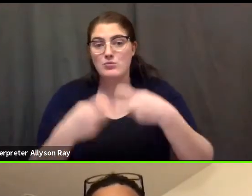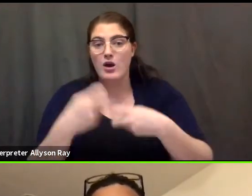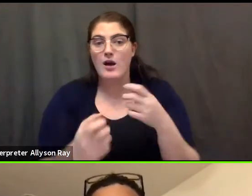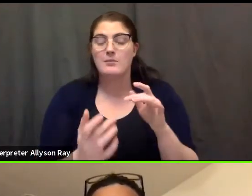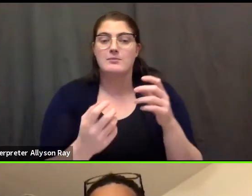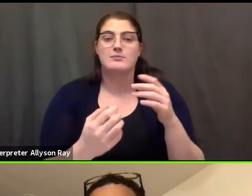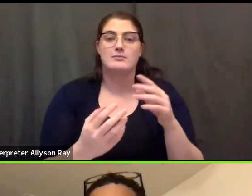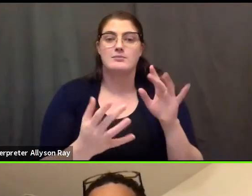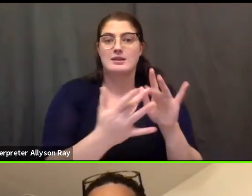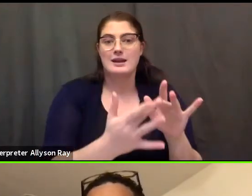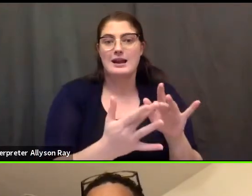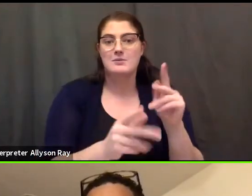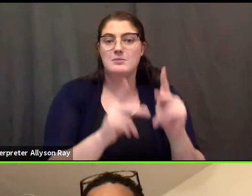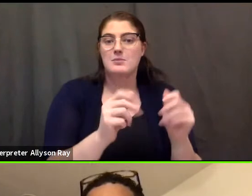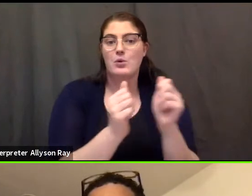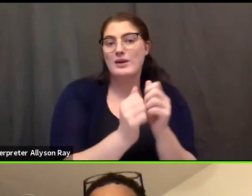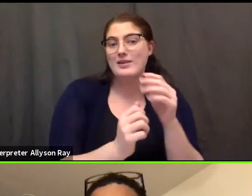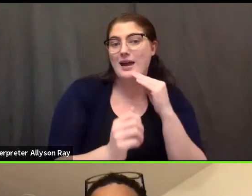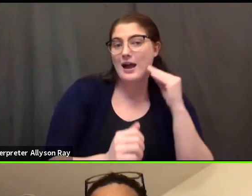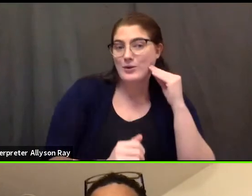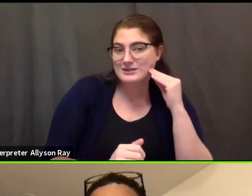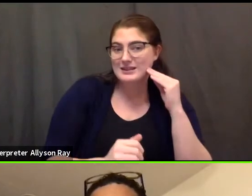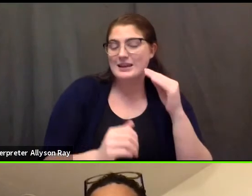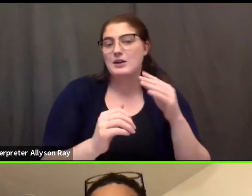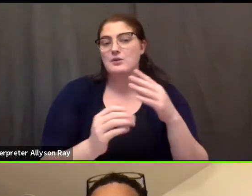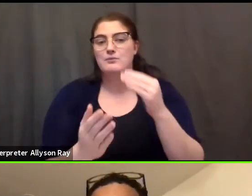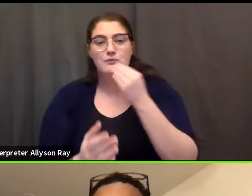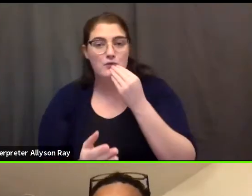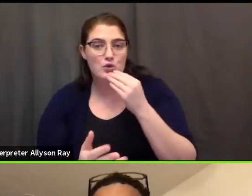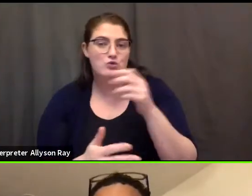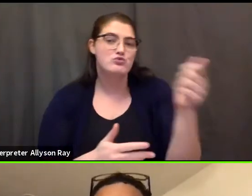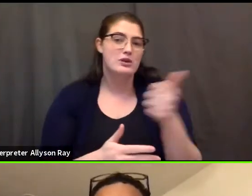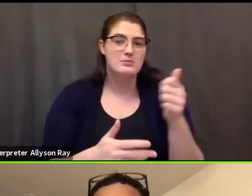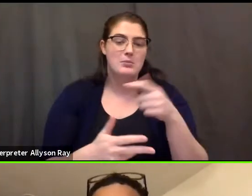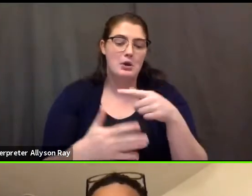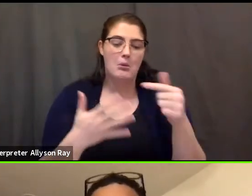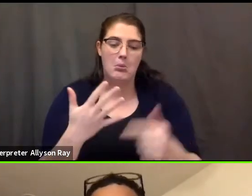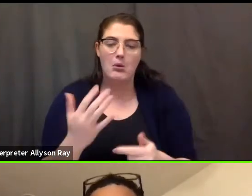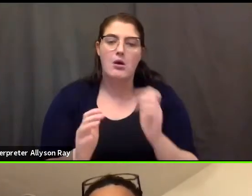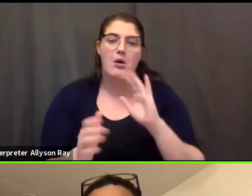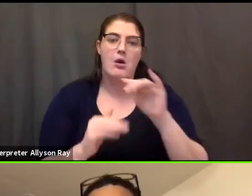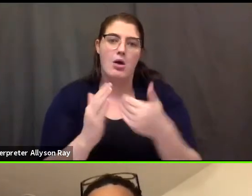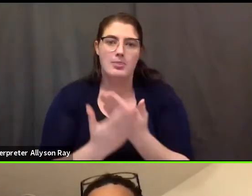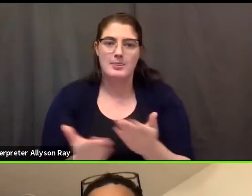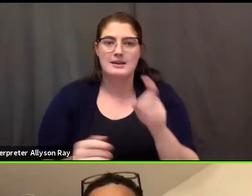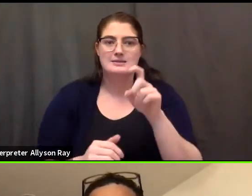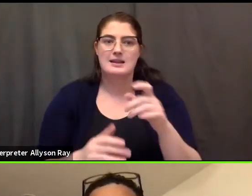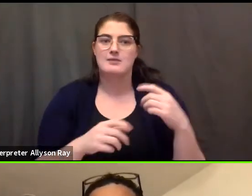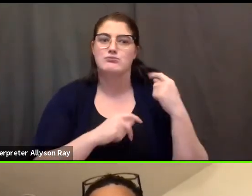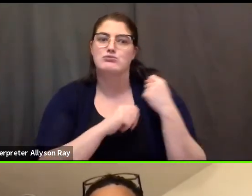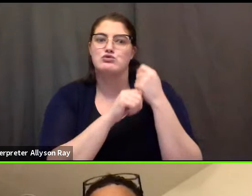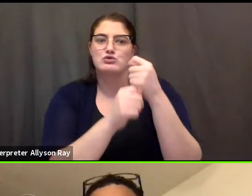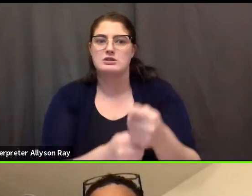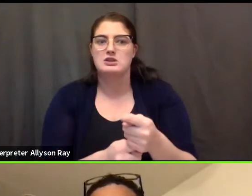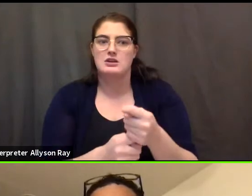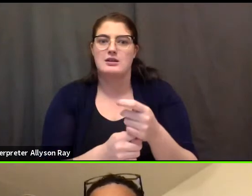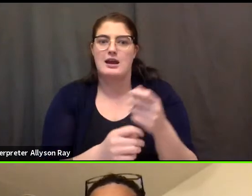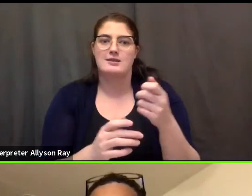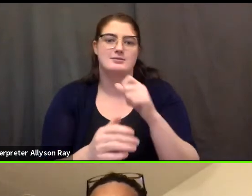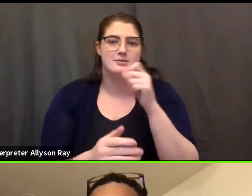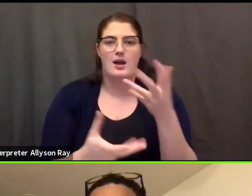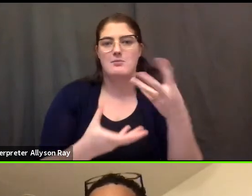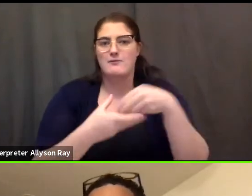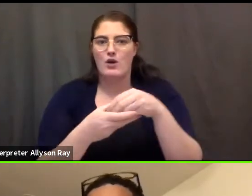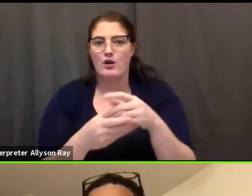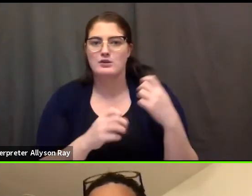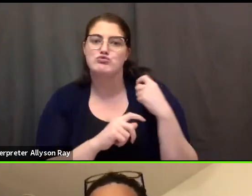food, transportation, and all of those needs that are traditionally thought to have fallen outside of the traditional healthcare setting.